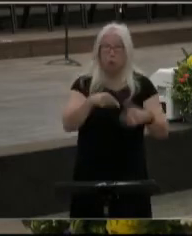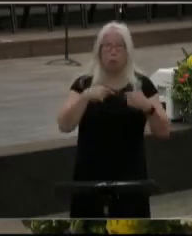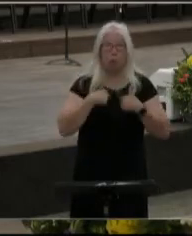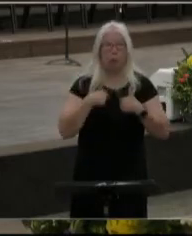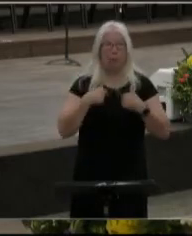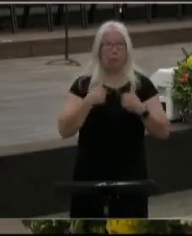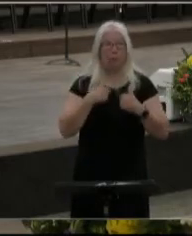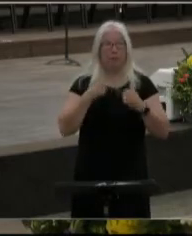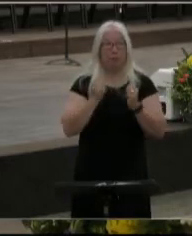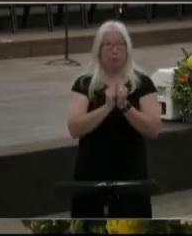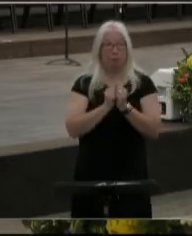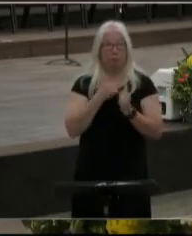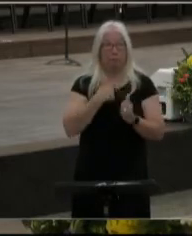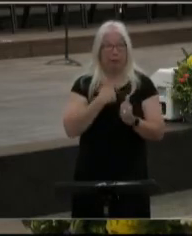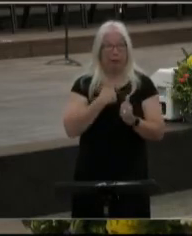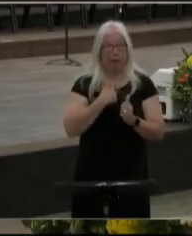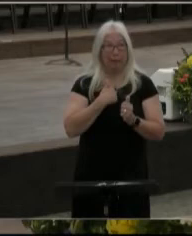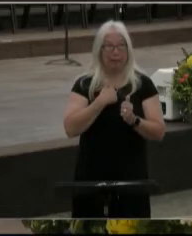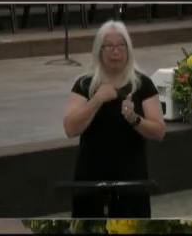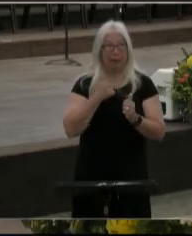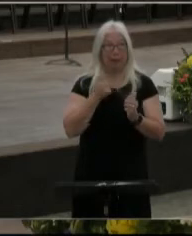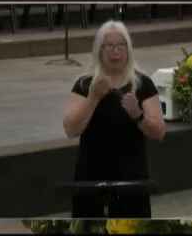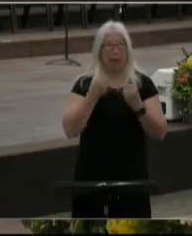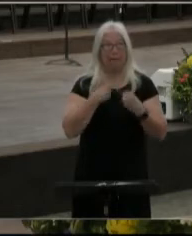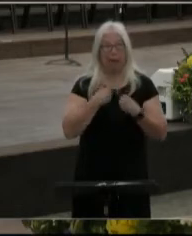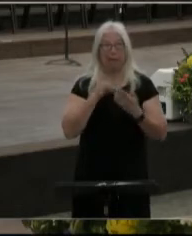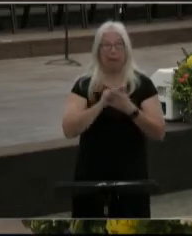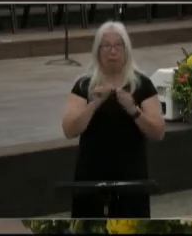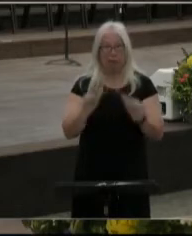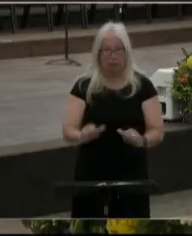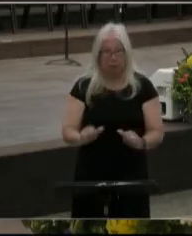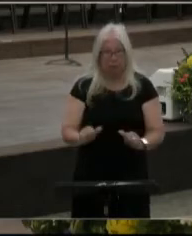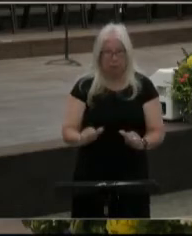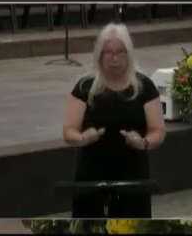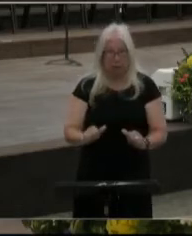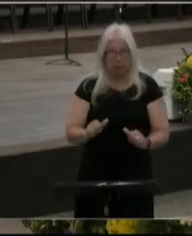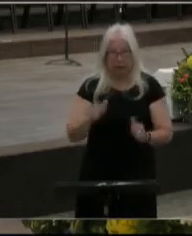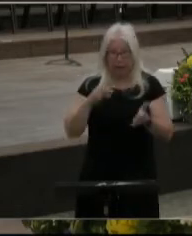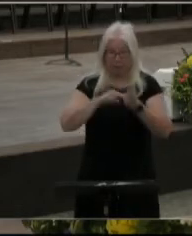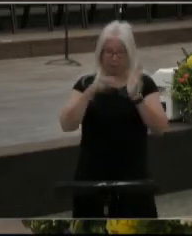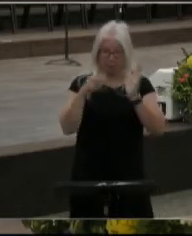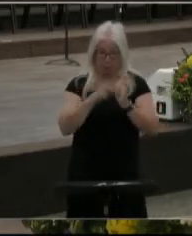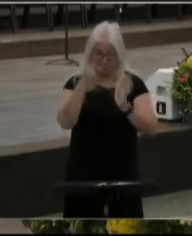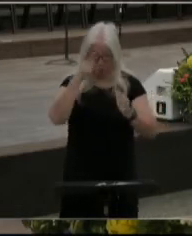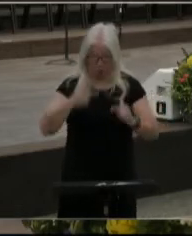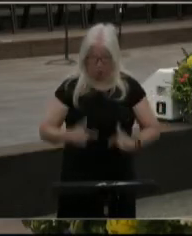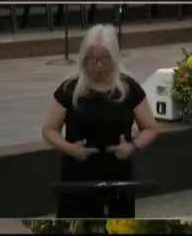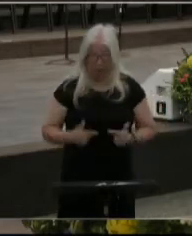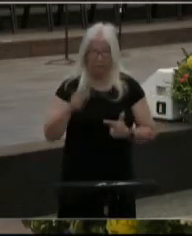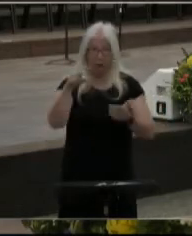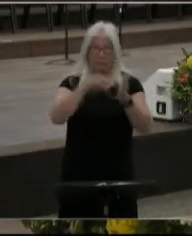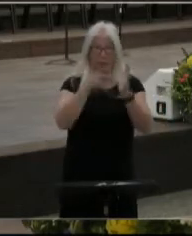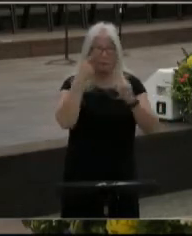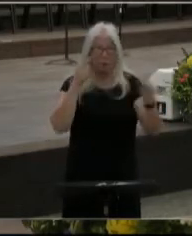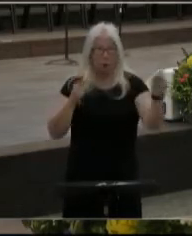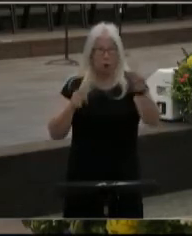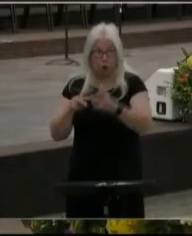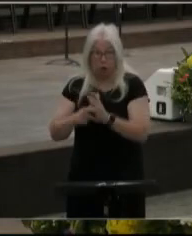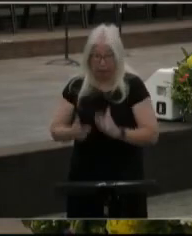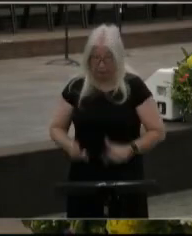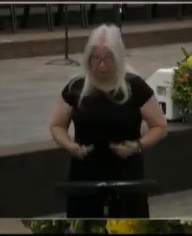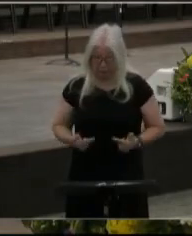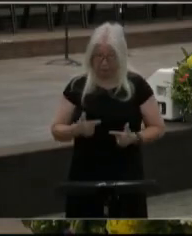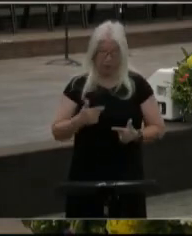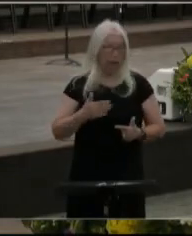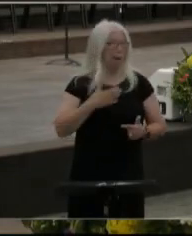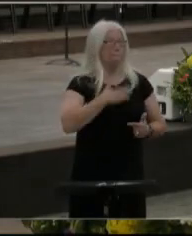that ability. And with that ability, I have a purpose for my life, and you've got a purpose for your life. The purpose for my